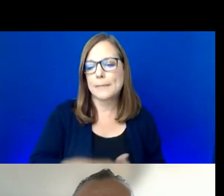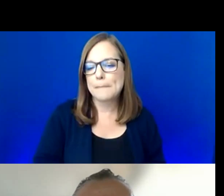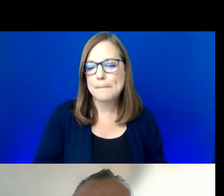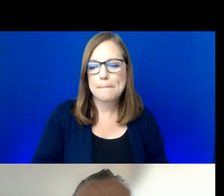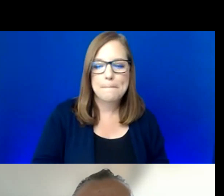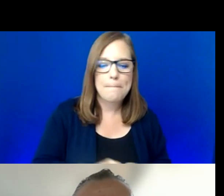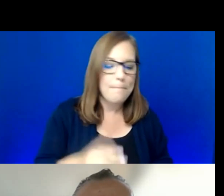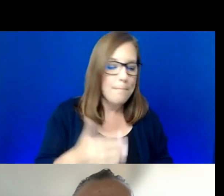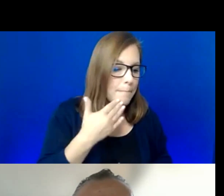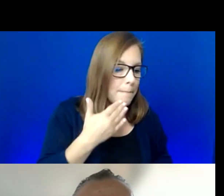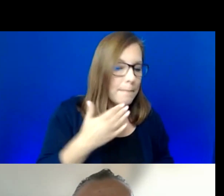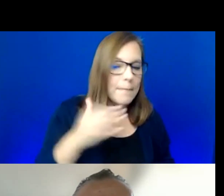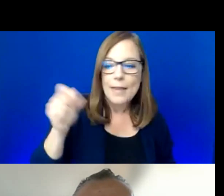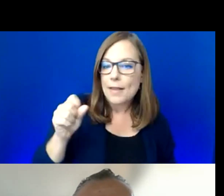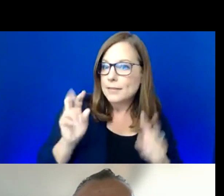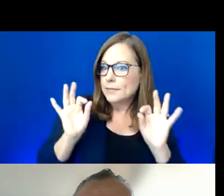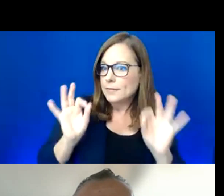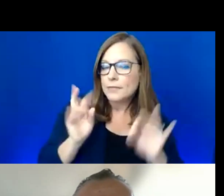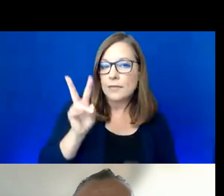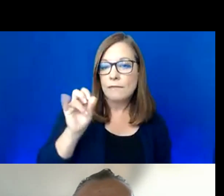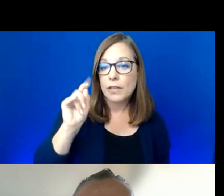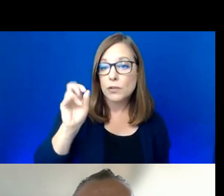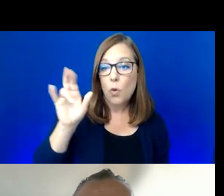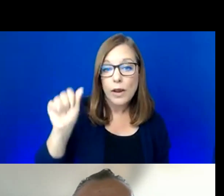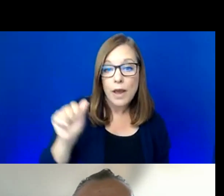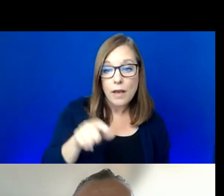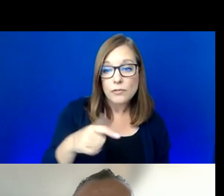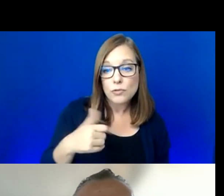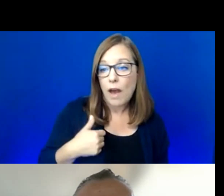you. And Victoria, do you have a sense?